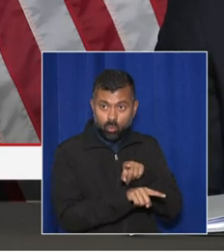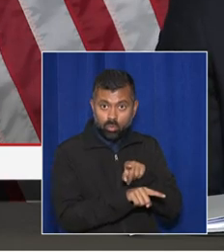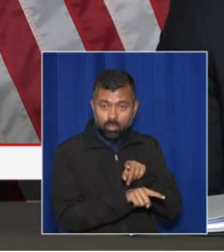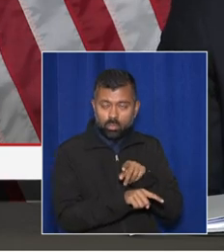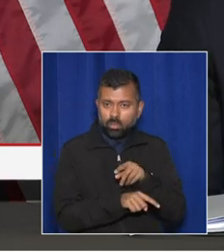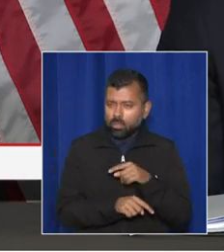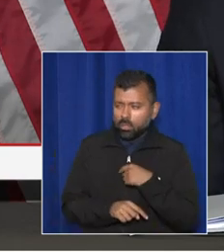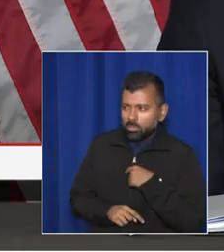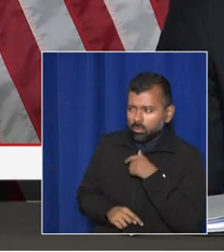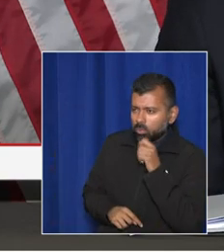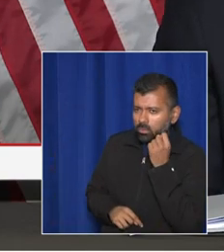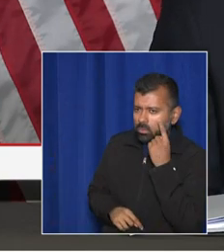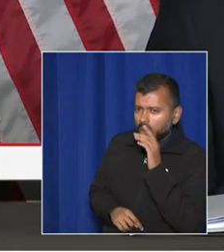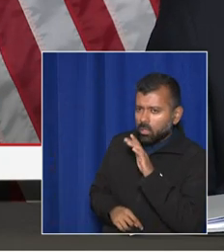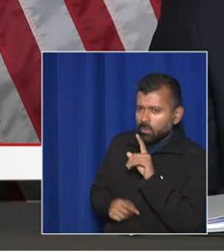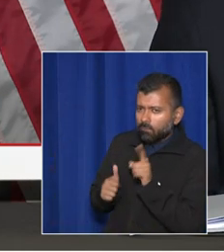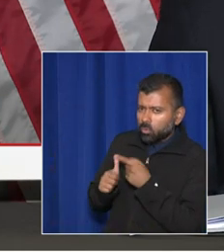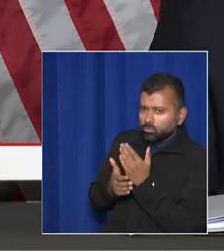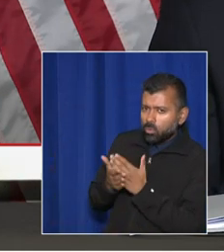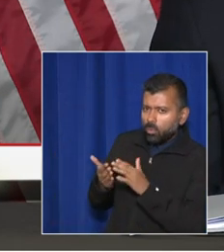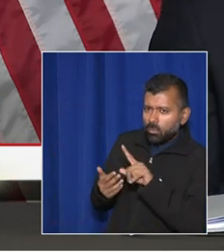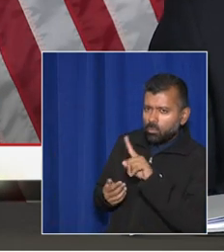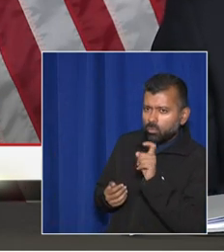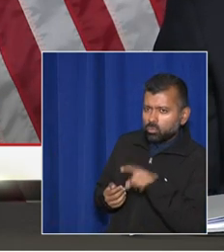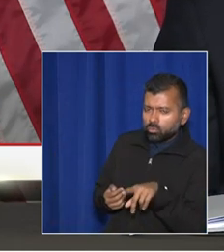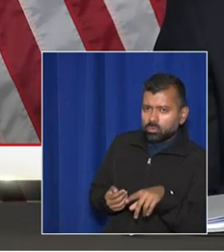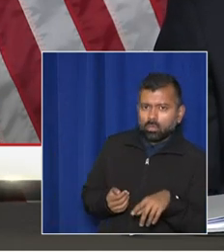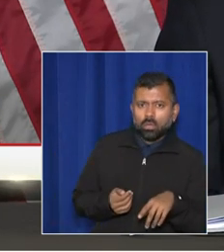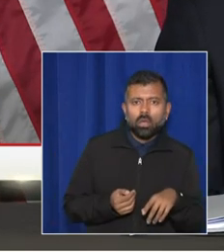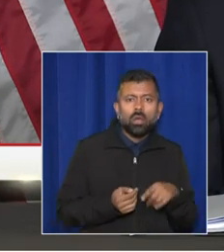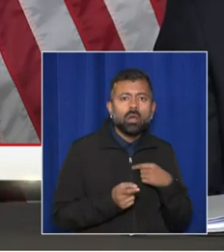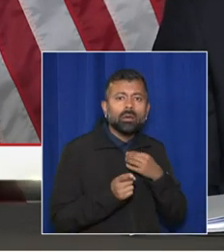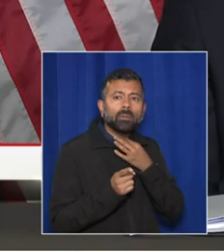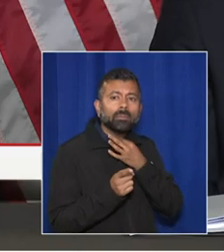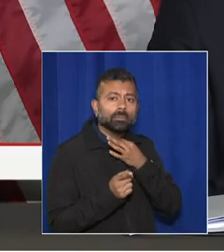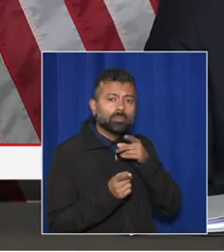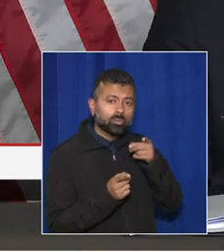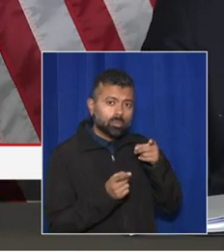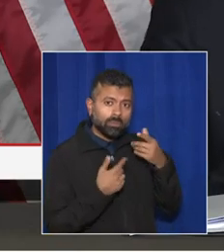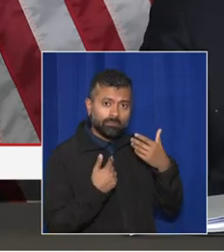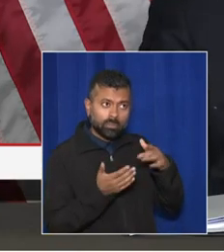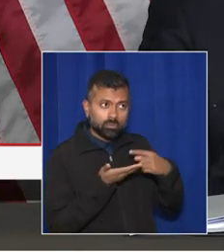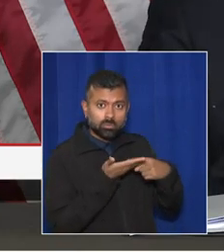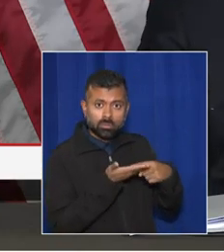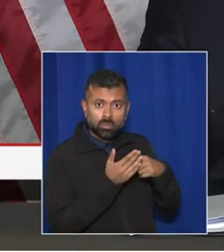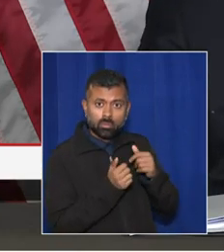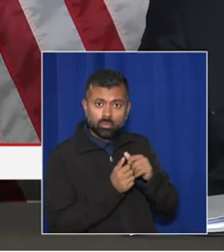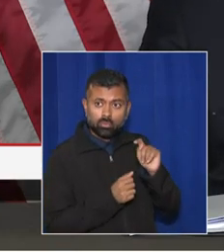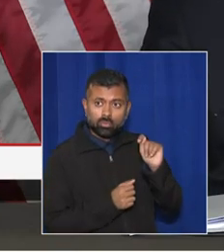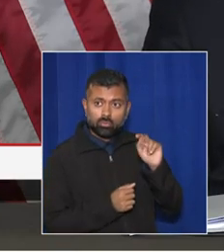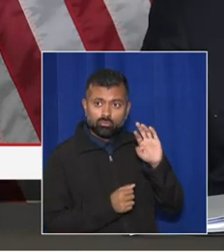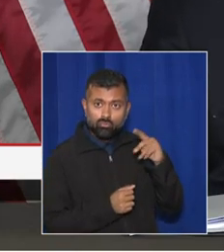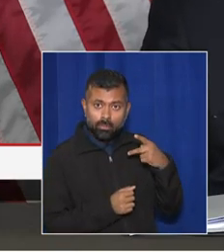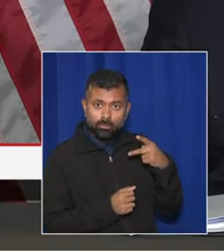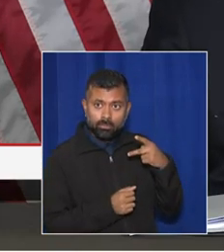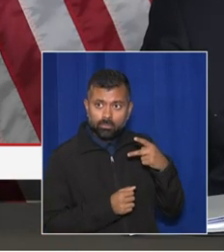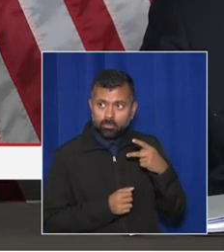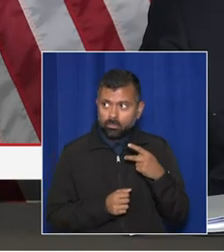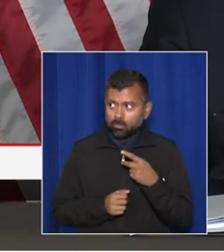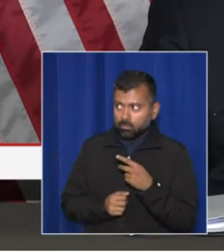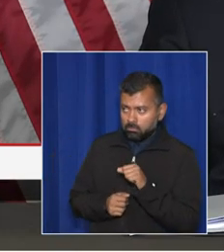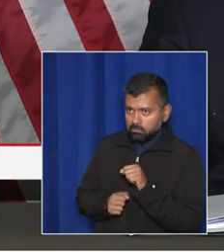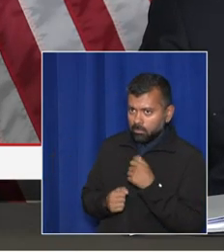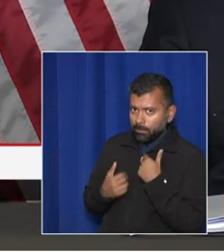guess I'm curious if you had any conversations with the Trump administration about Yes, this. I've had many conversations. And do you have any insight on what animated